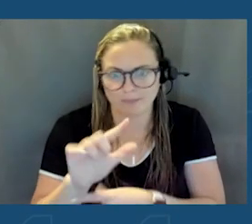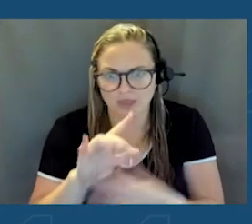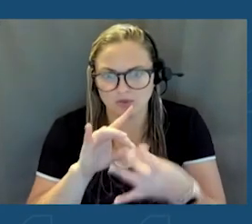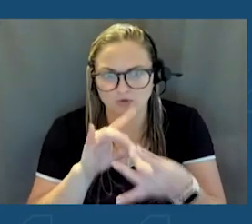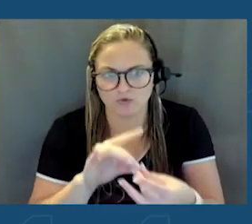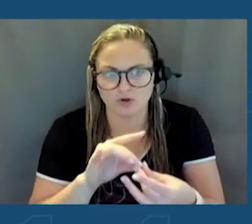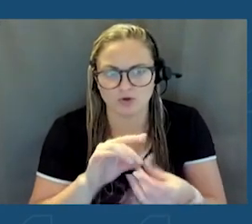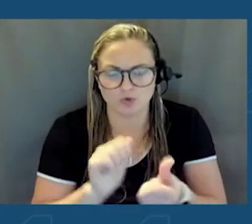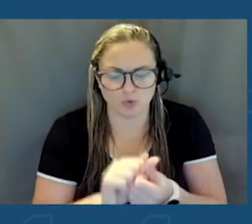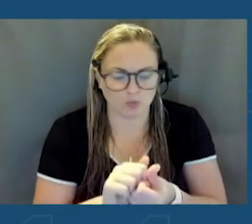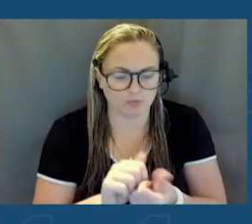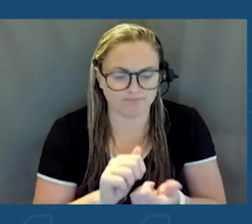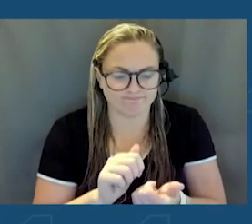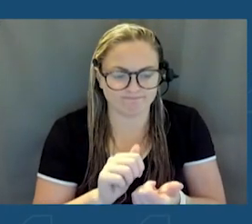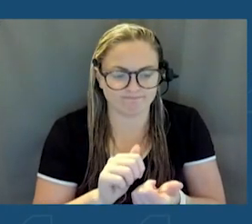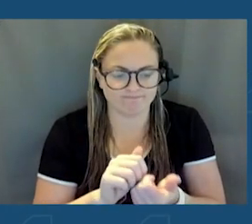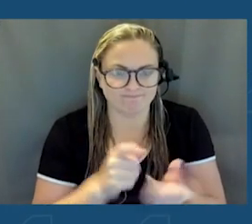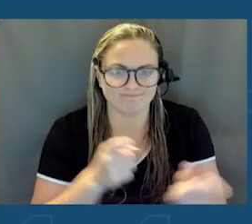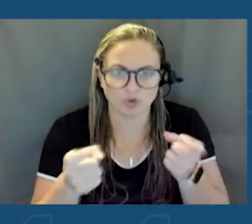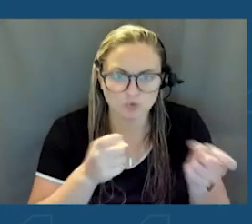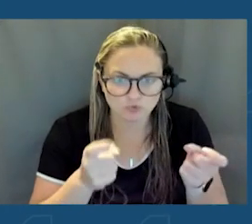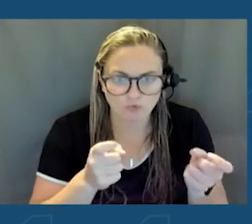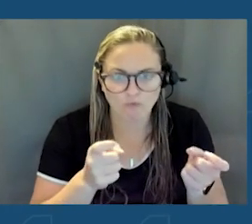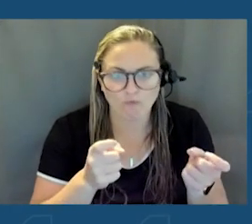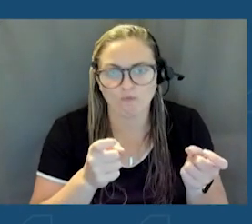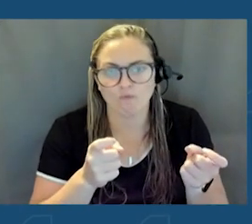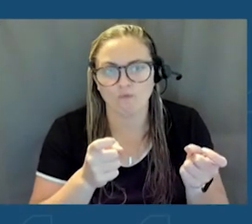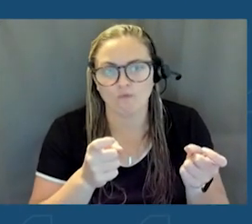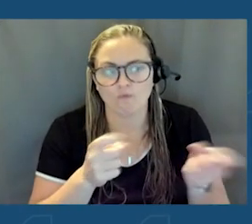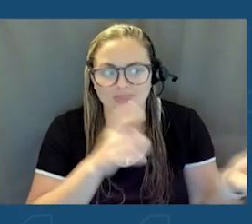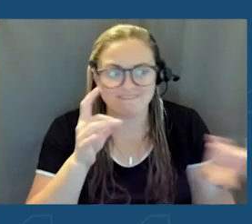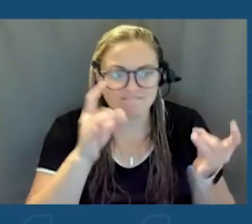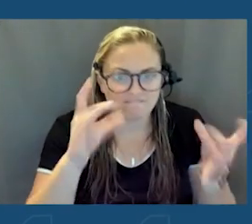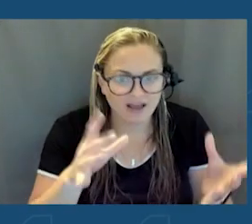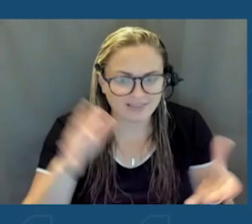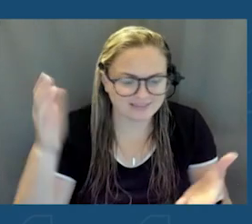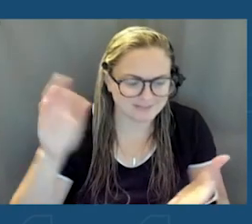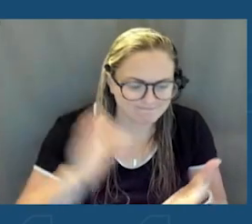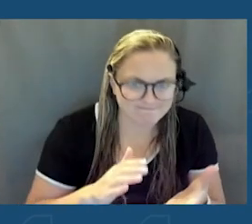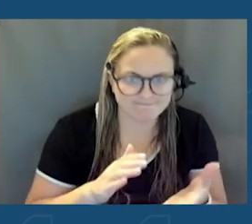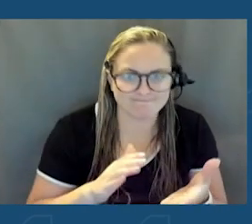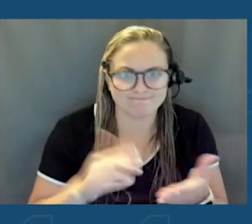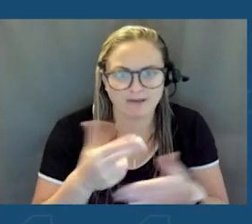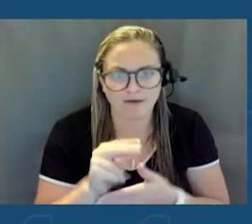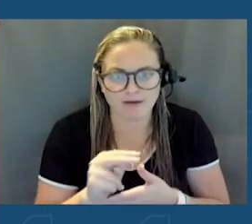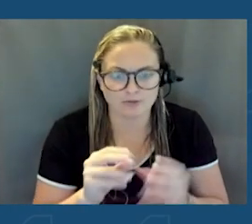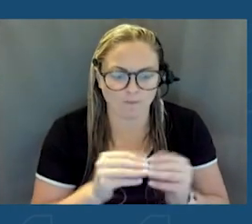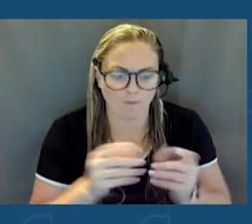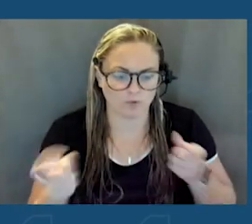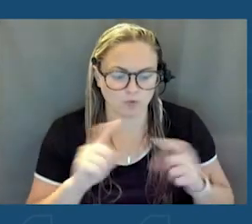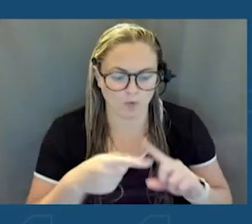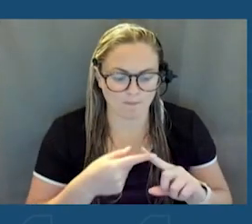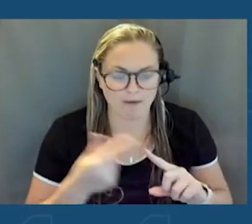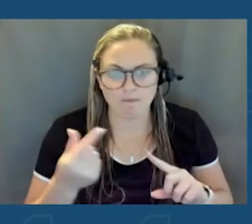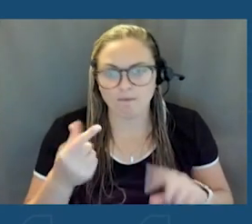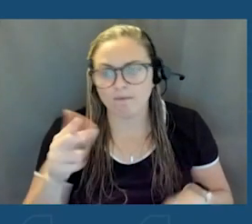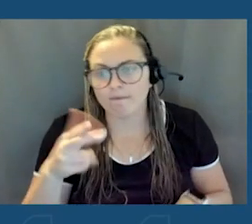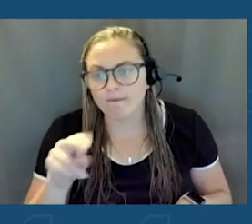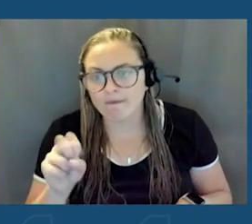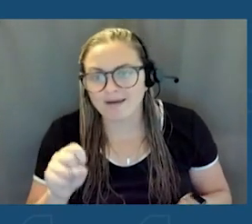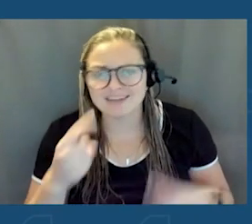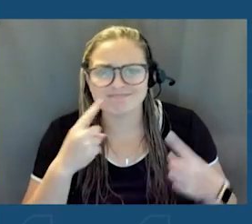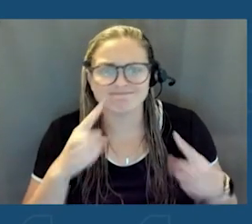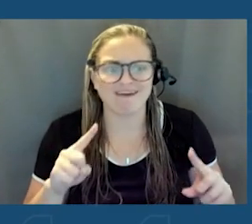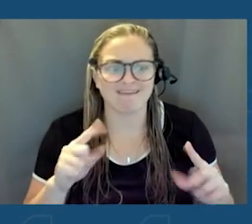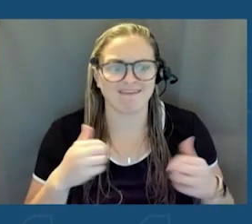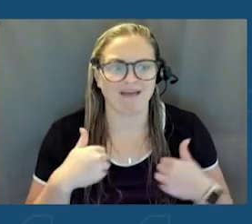thwart violence from guns, to give us more authority, to just finally have